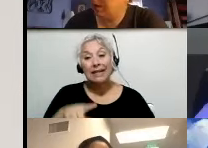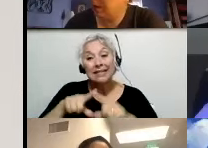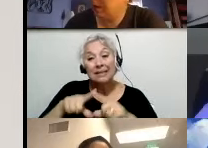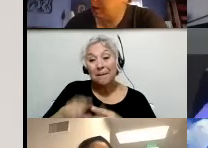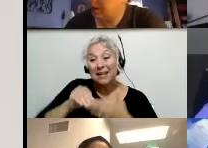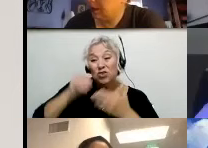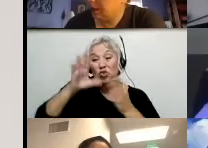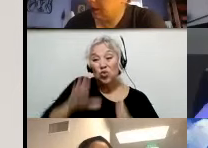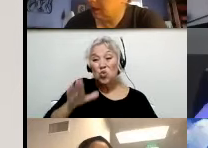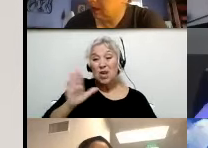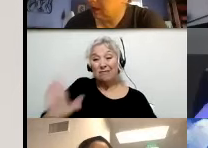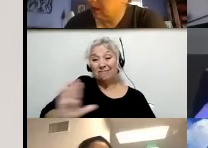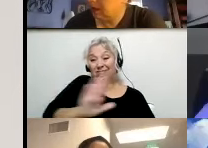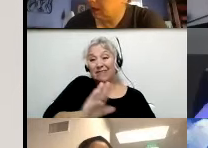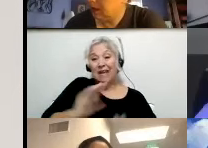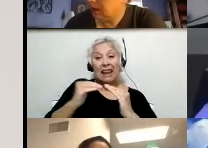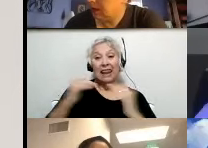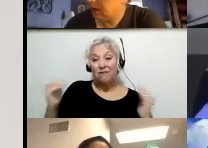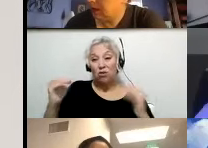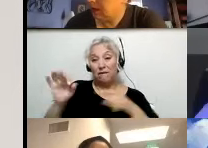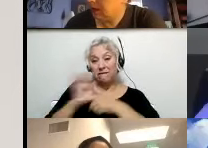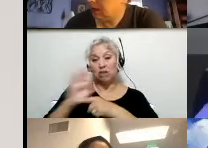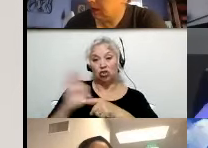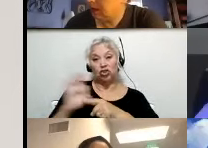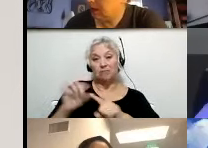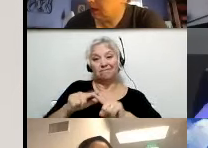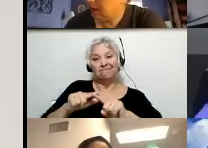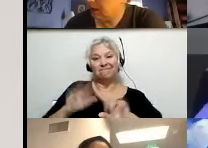you work with and their levels of functioning.